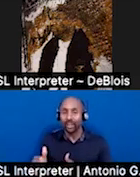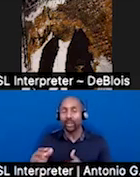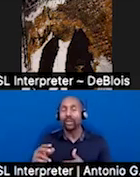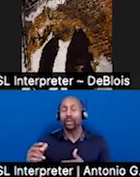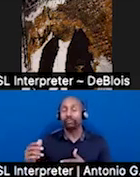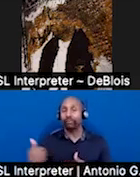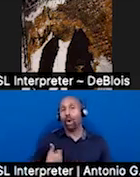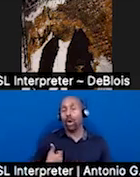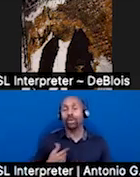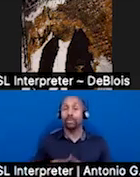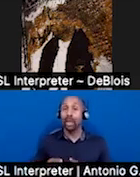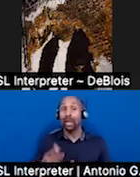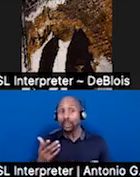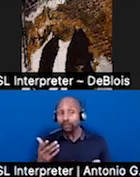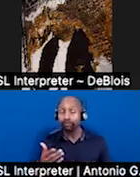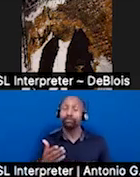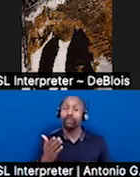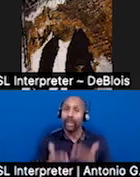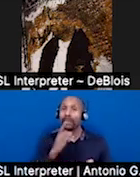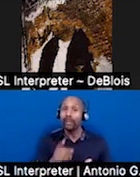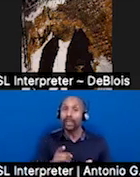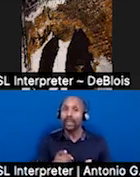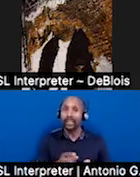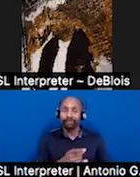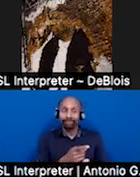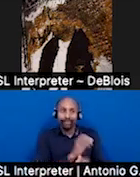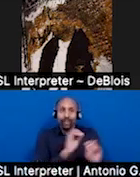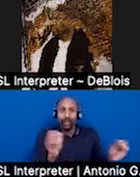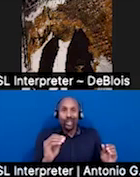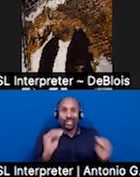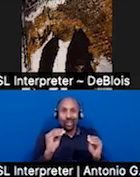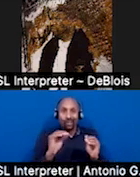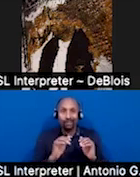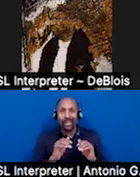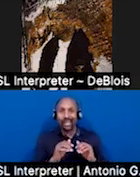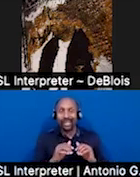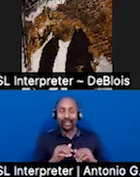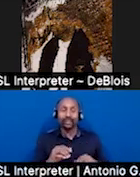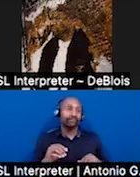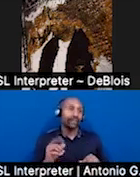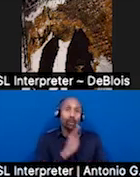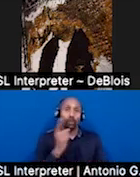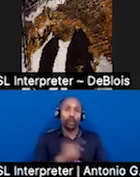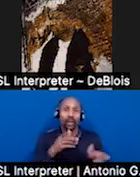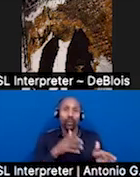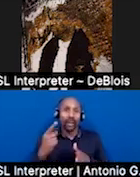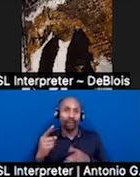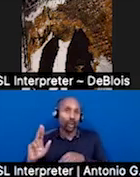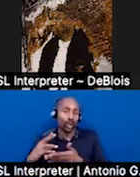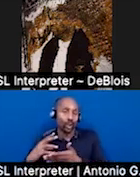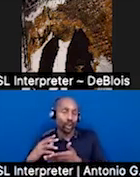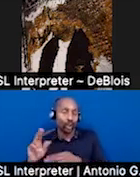to learn how to use this. And so it's not only the leaders